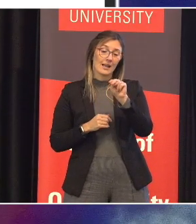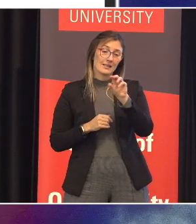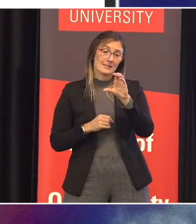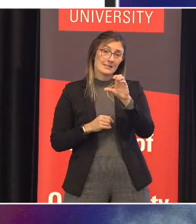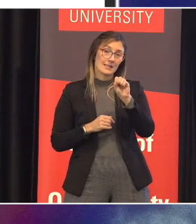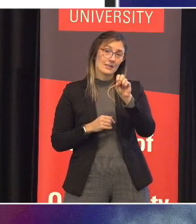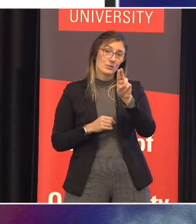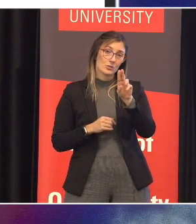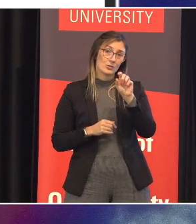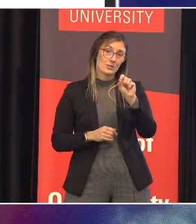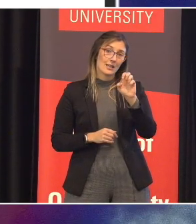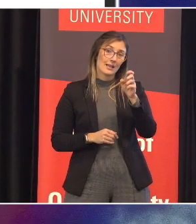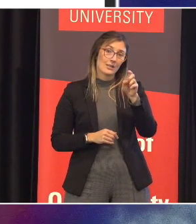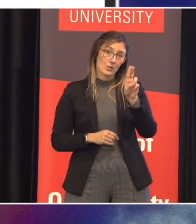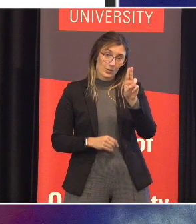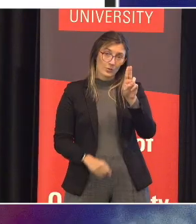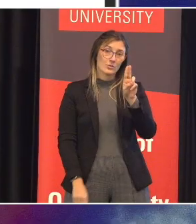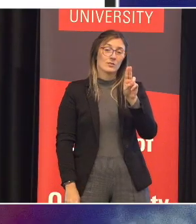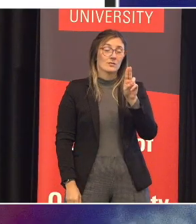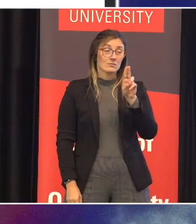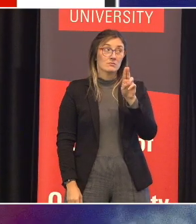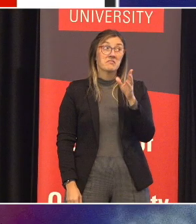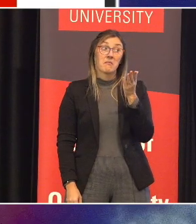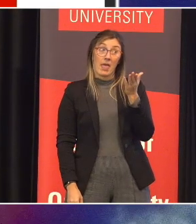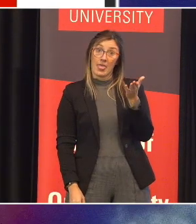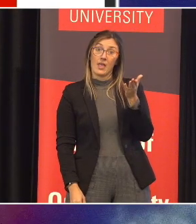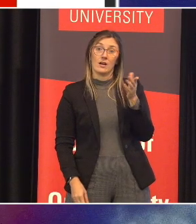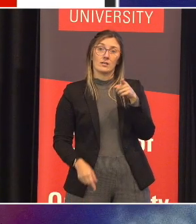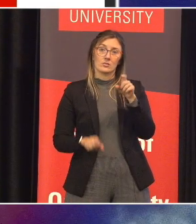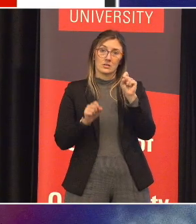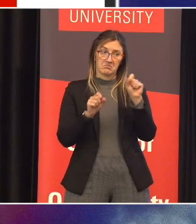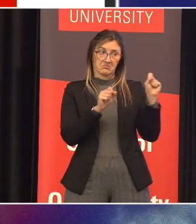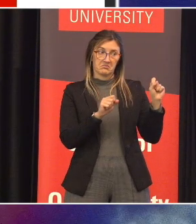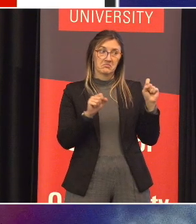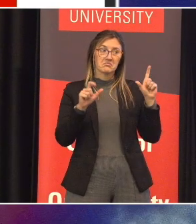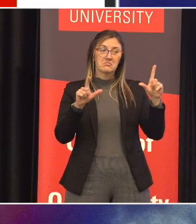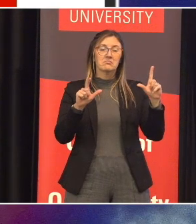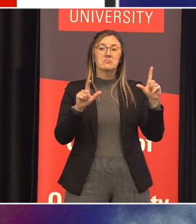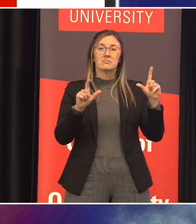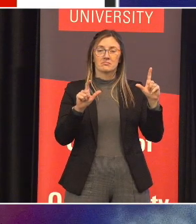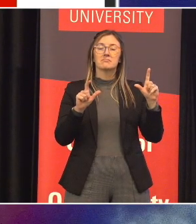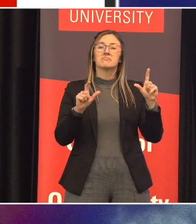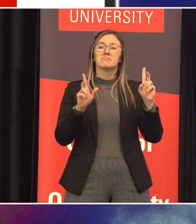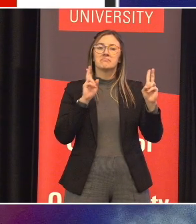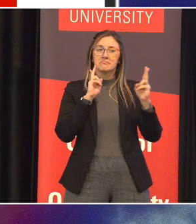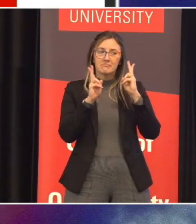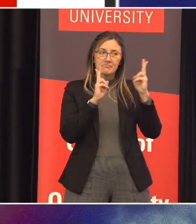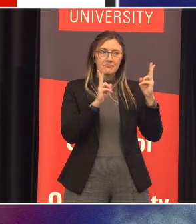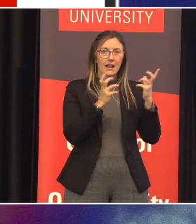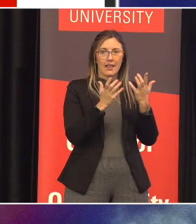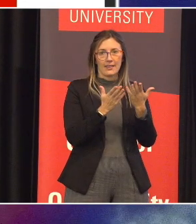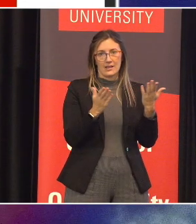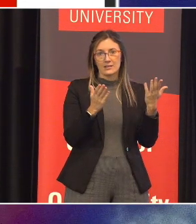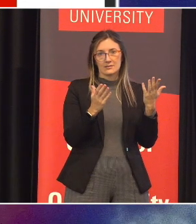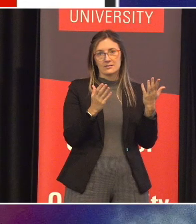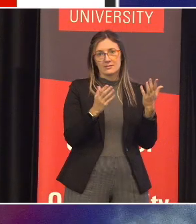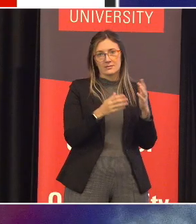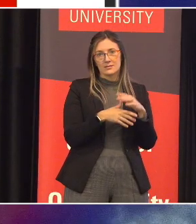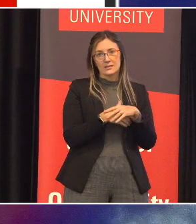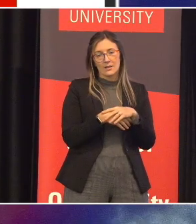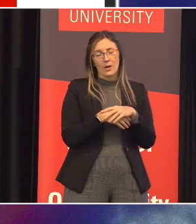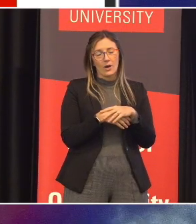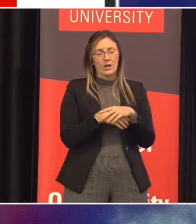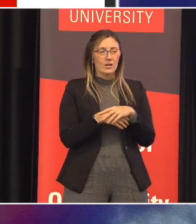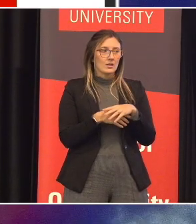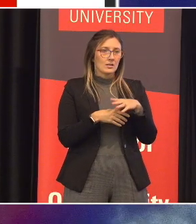accessibility.ncsu.edu. And from there, you can find out about a lot of things in this space. You can find out